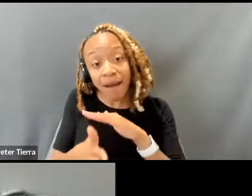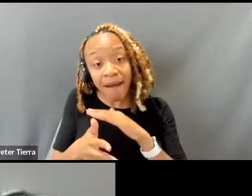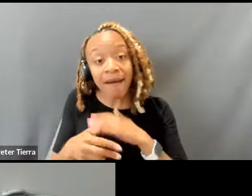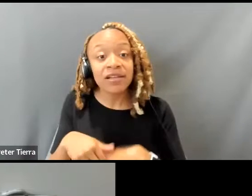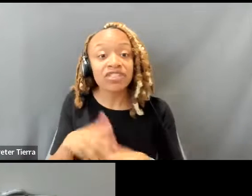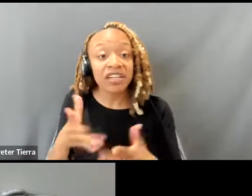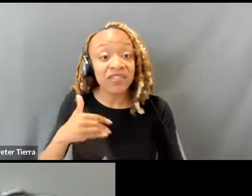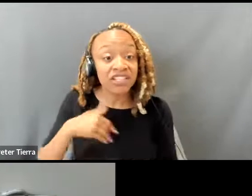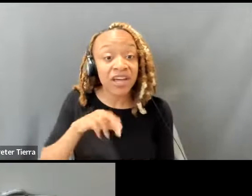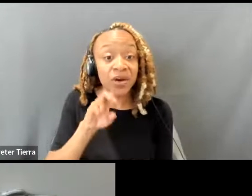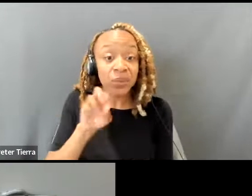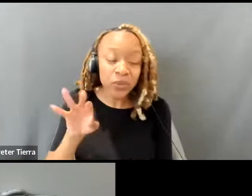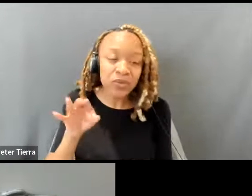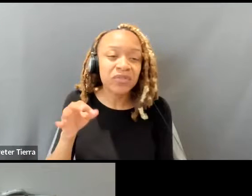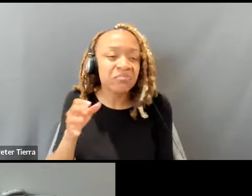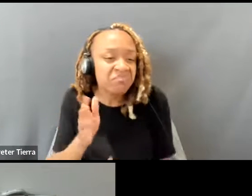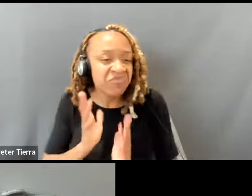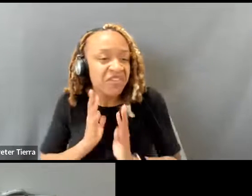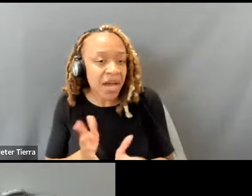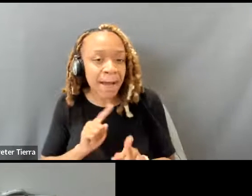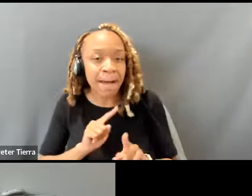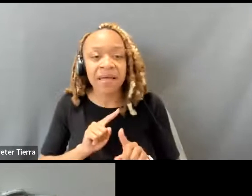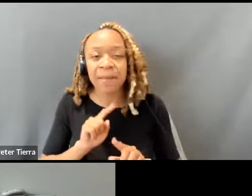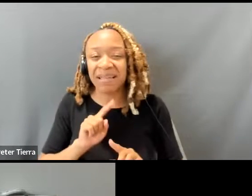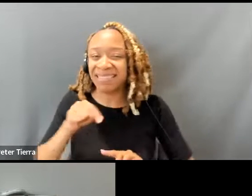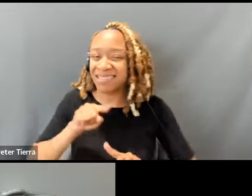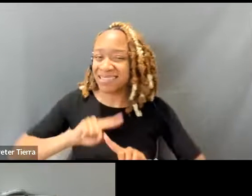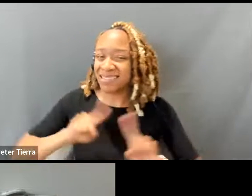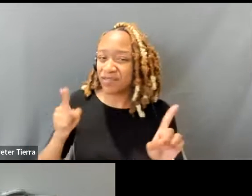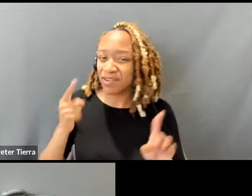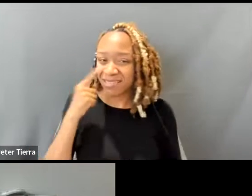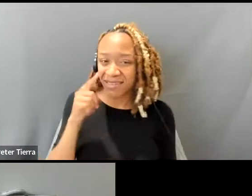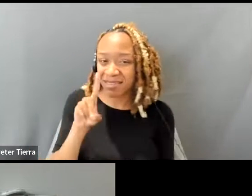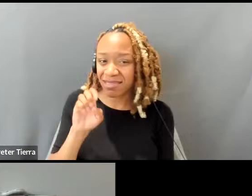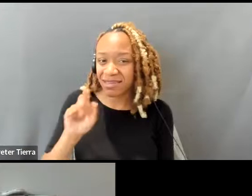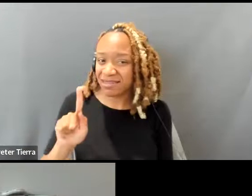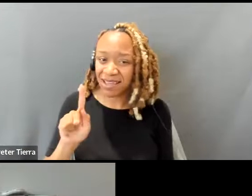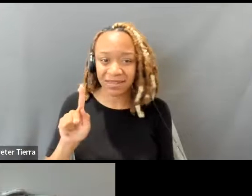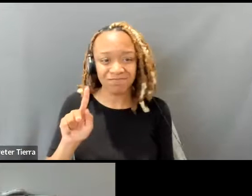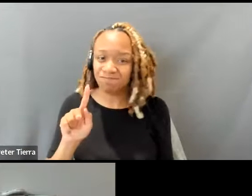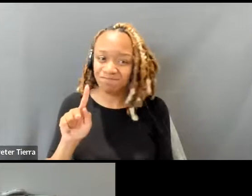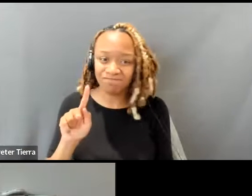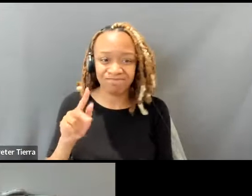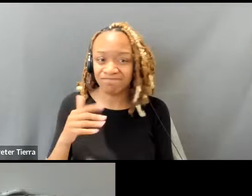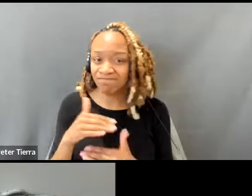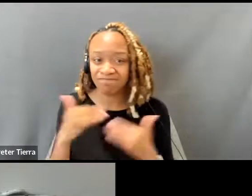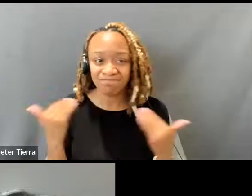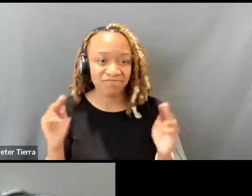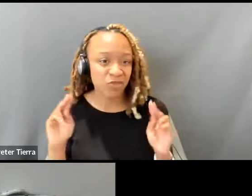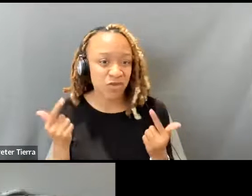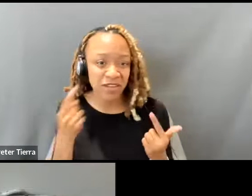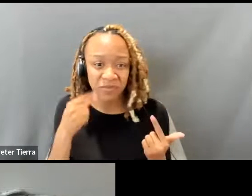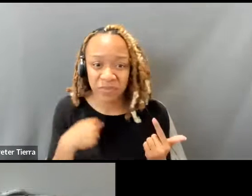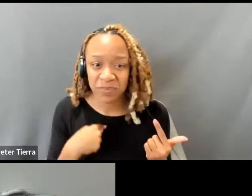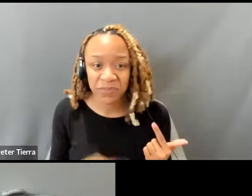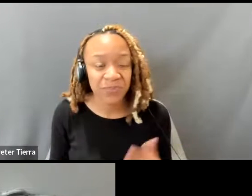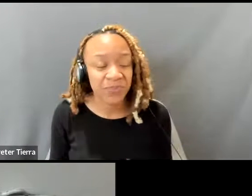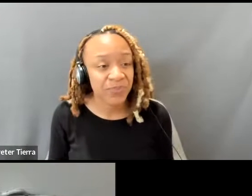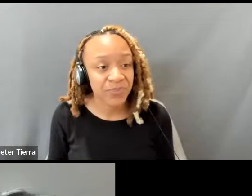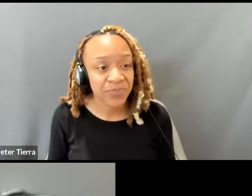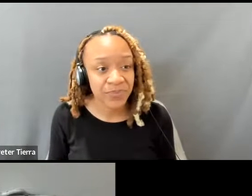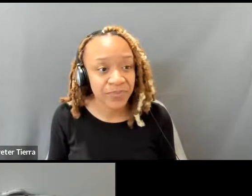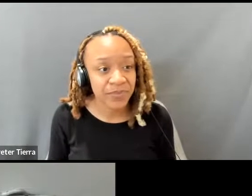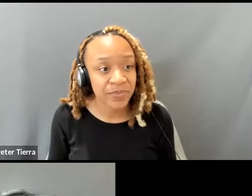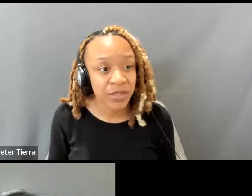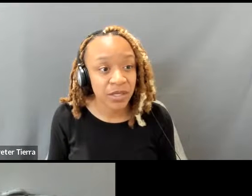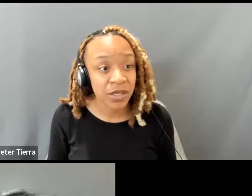be something different. But yeah, I think the deck is kind of the breaking point as far as I'm concerned. oh, so not the deck at the back of